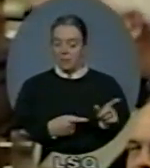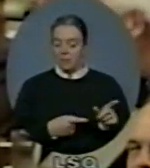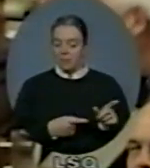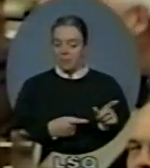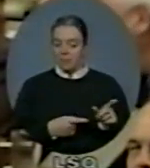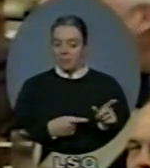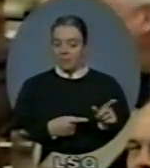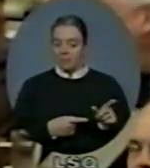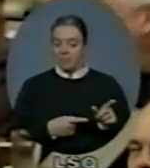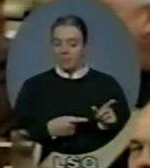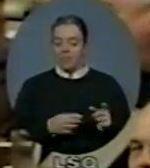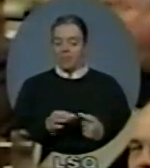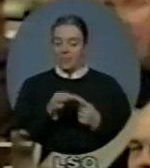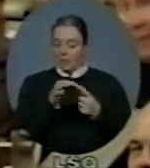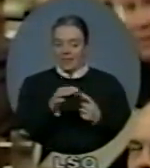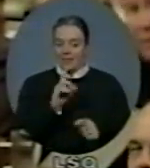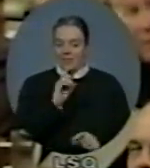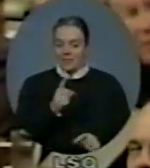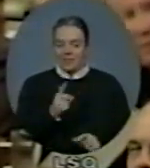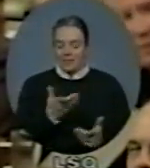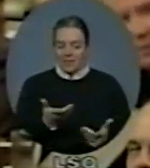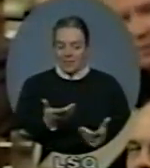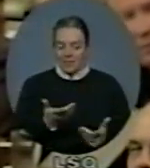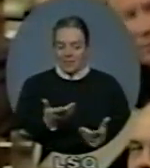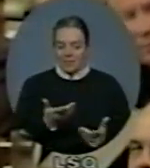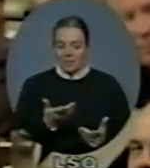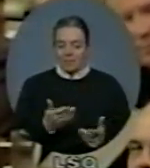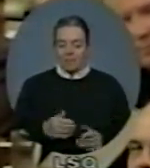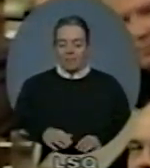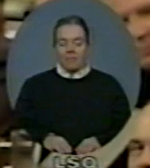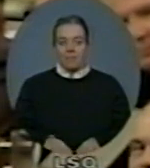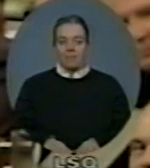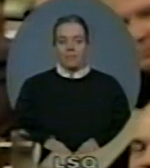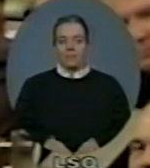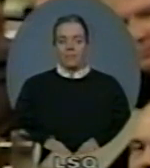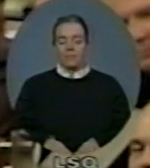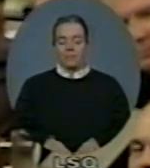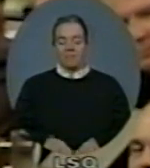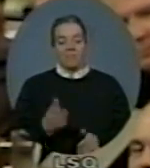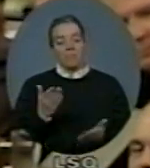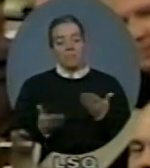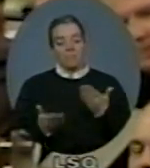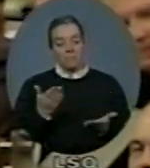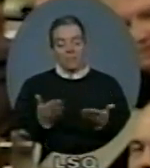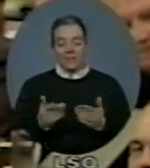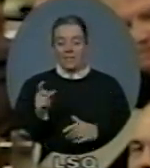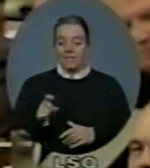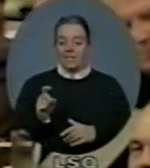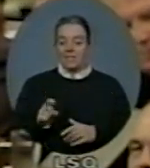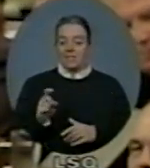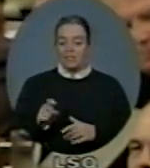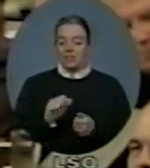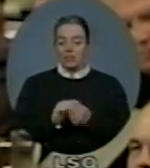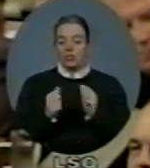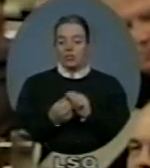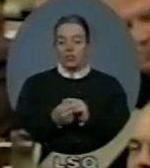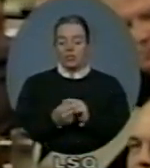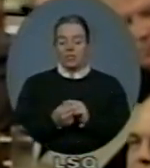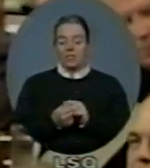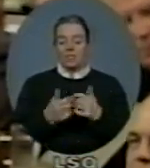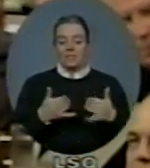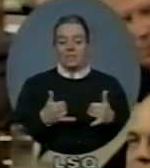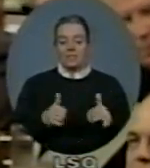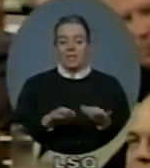old classroom, Mr. Speaker, may be necessary to change it, and I look forward to the day when we can do that. But the first priority has to be the health and safety of